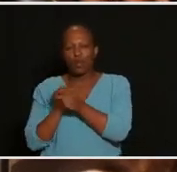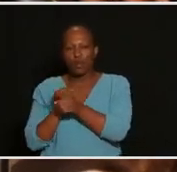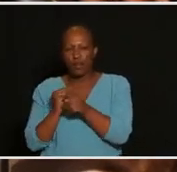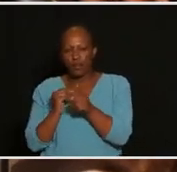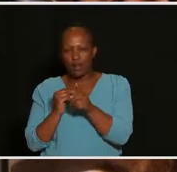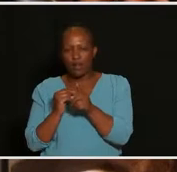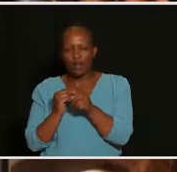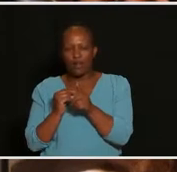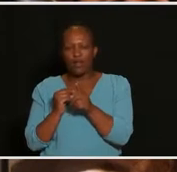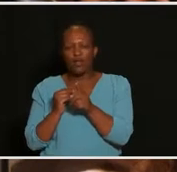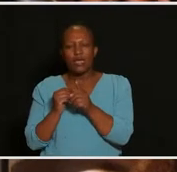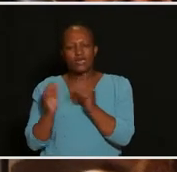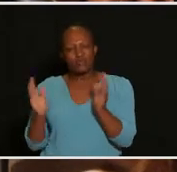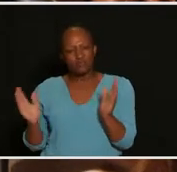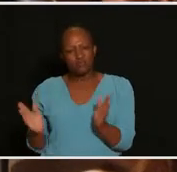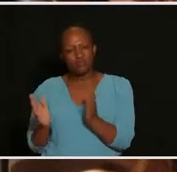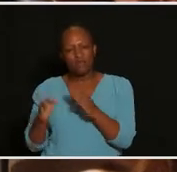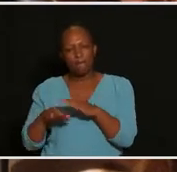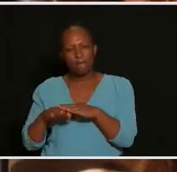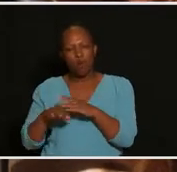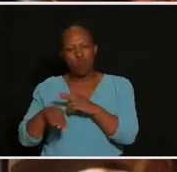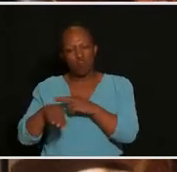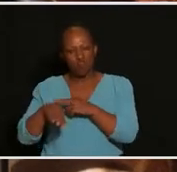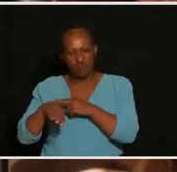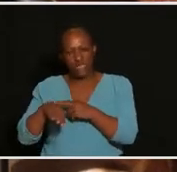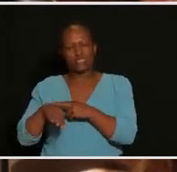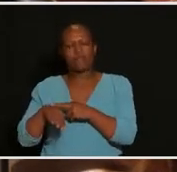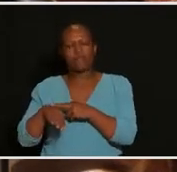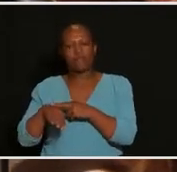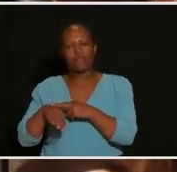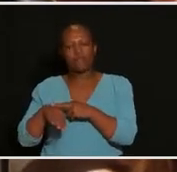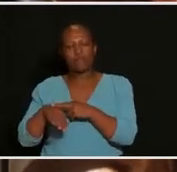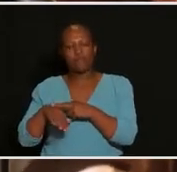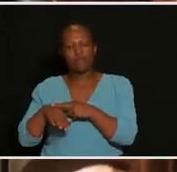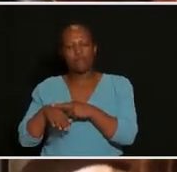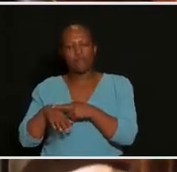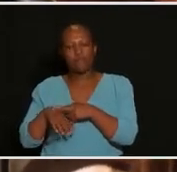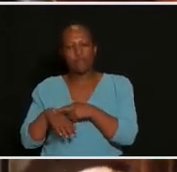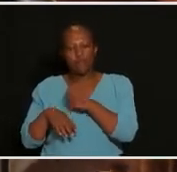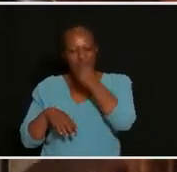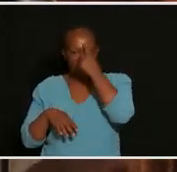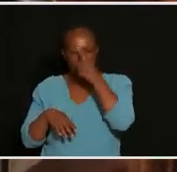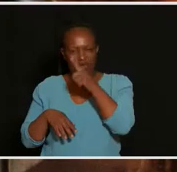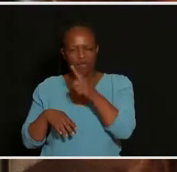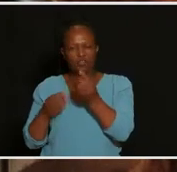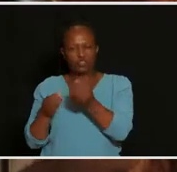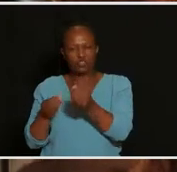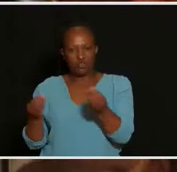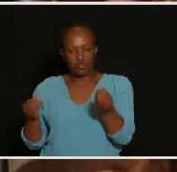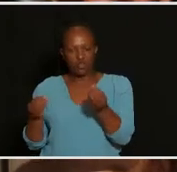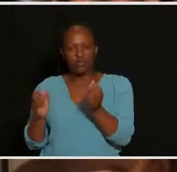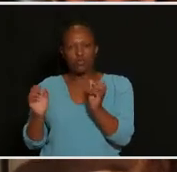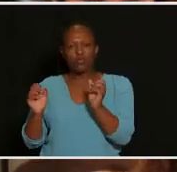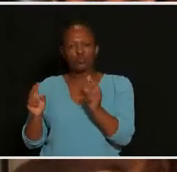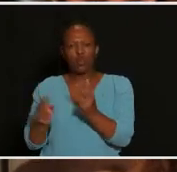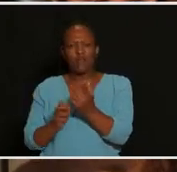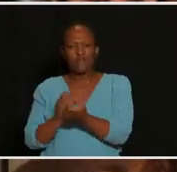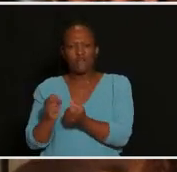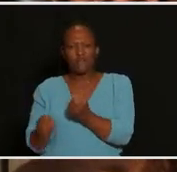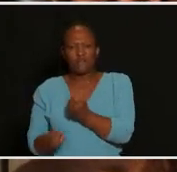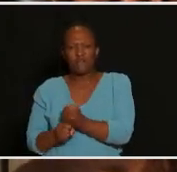more racism I'll say that because just imagine the kids spend 12 years